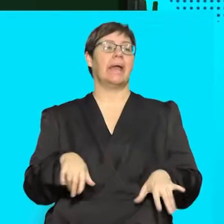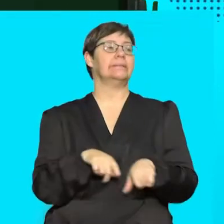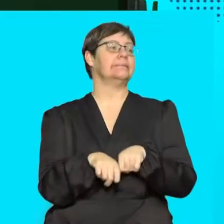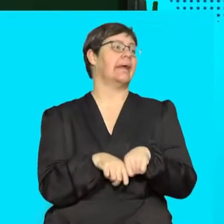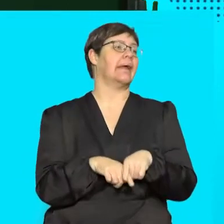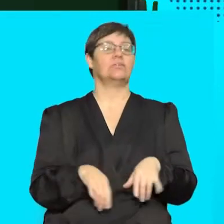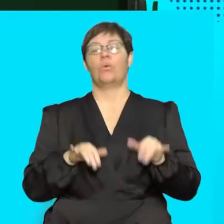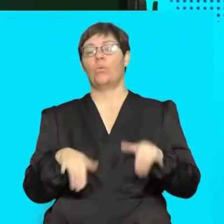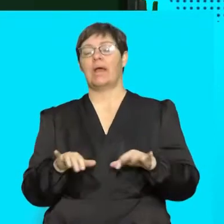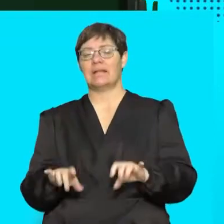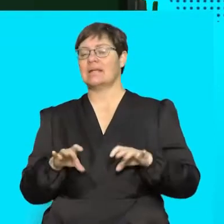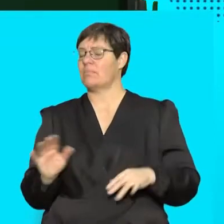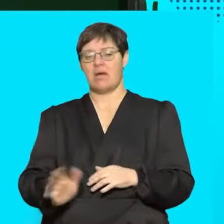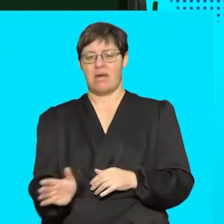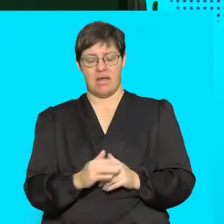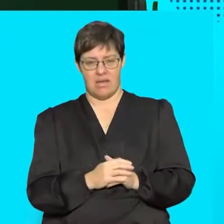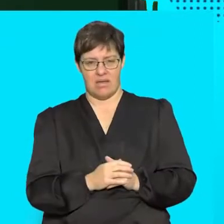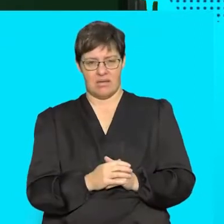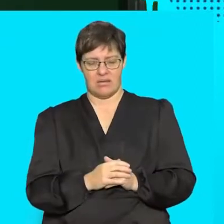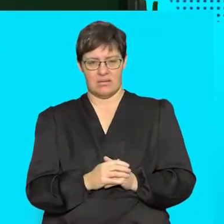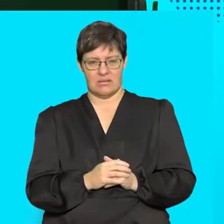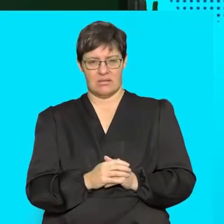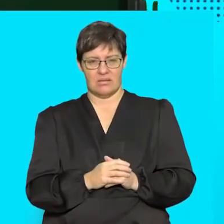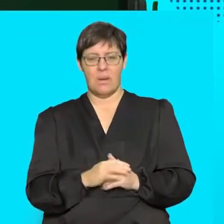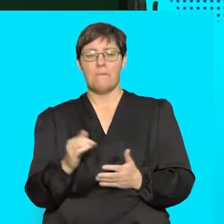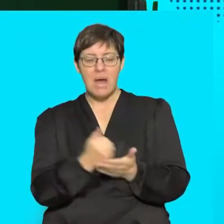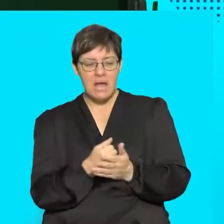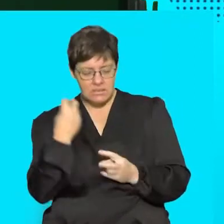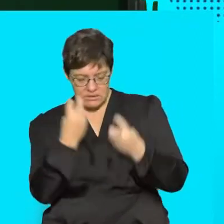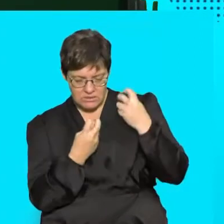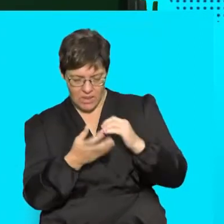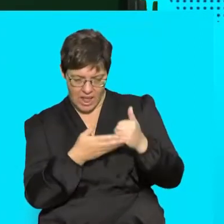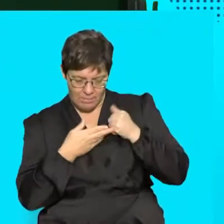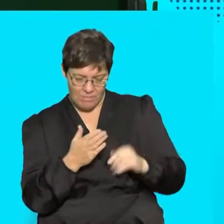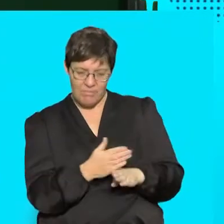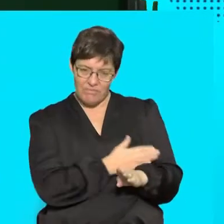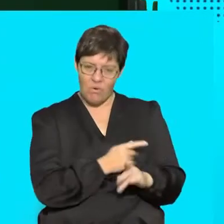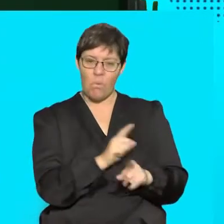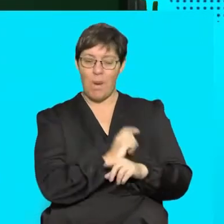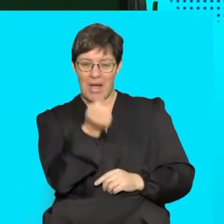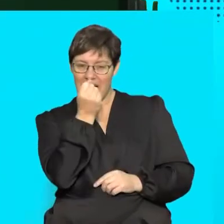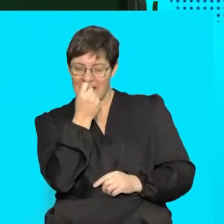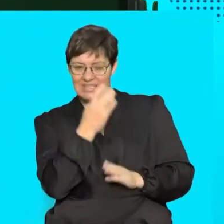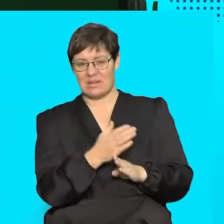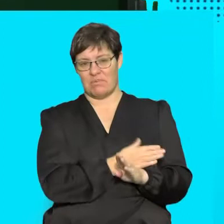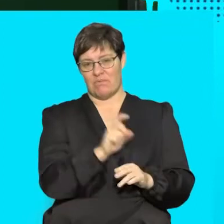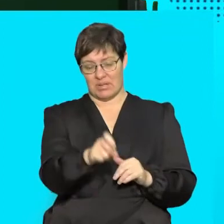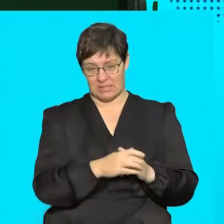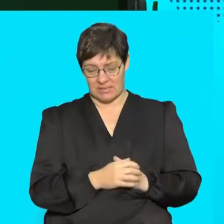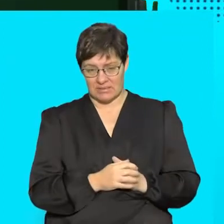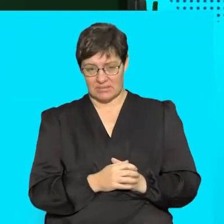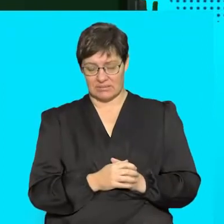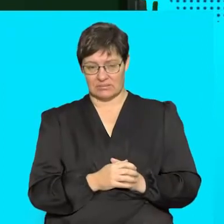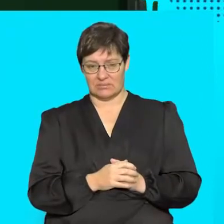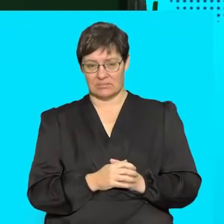an assessment, for a test to come, for exam. Then we're starting to seek for help. We seek help at the same time during our challenging